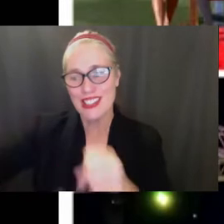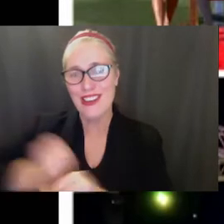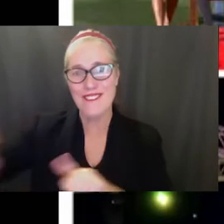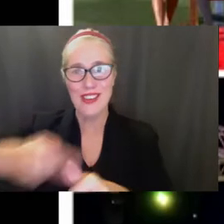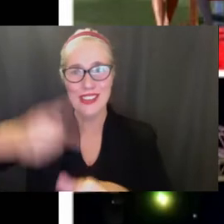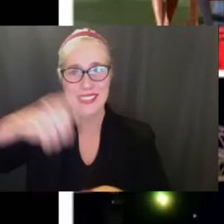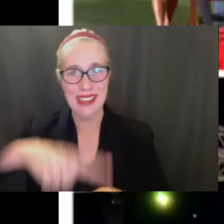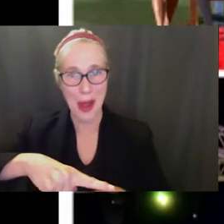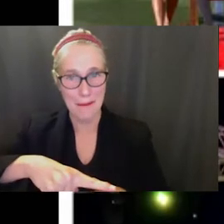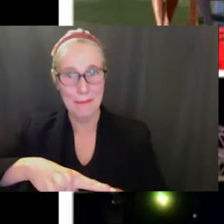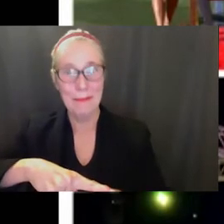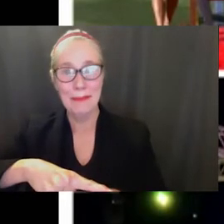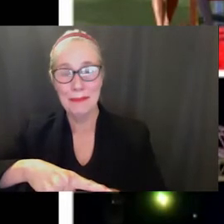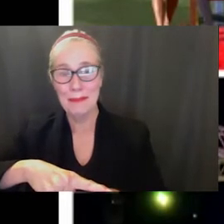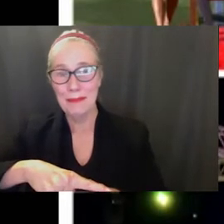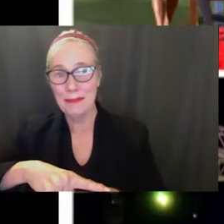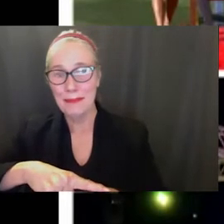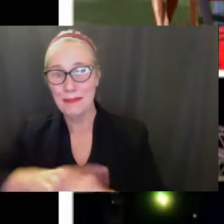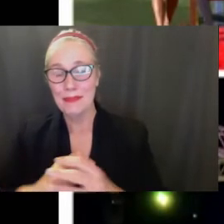time